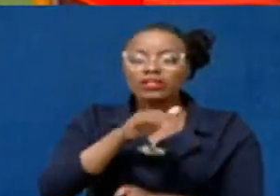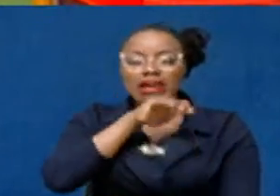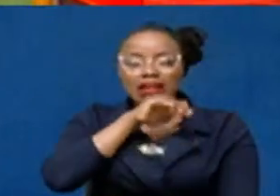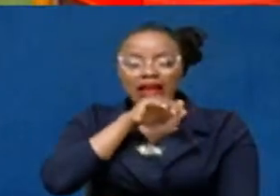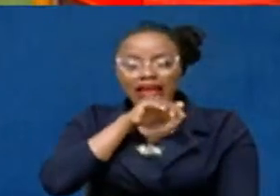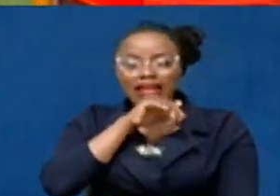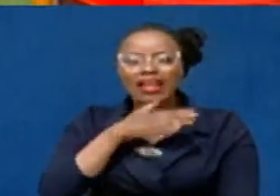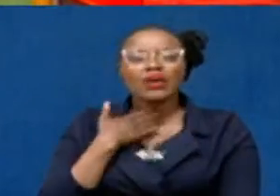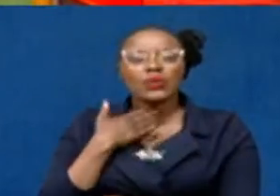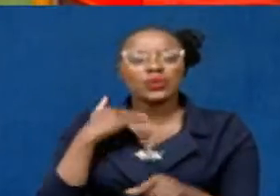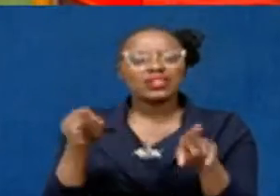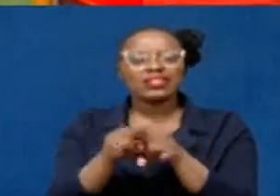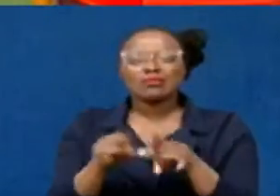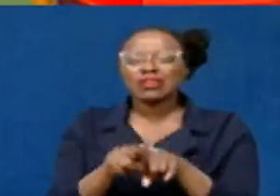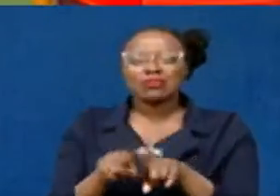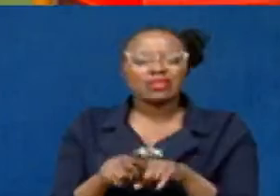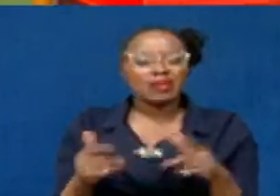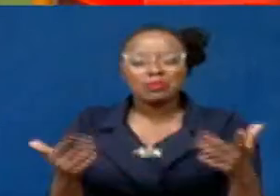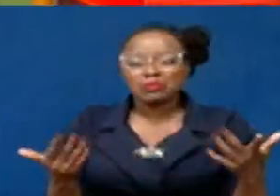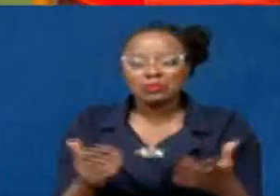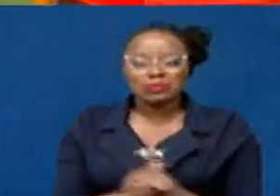Raila Odinga anataka.